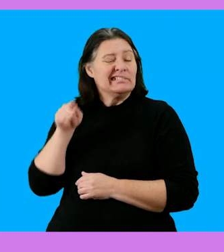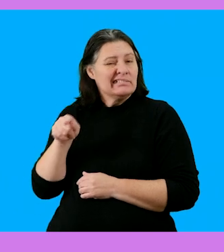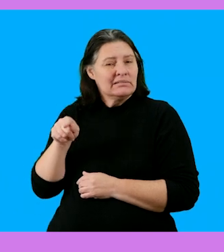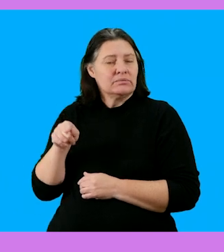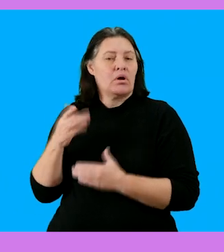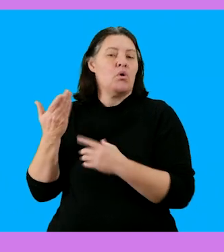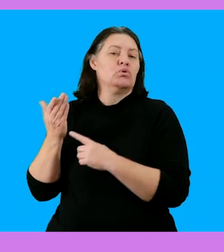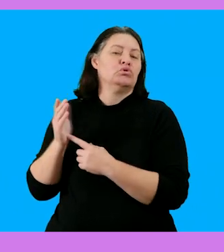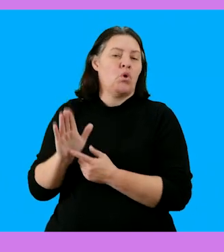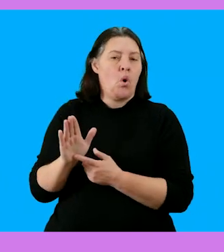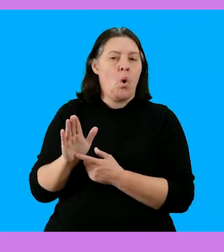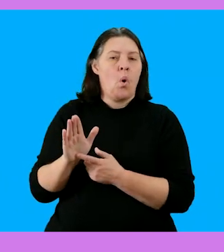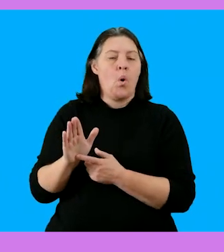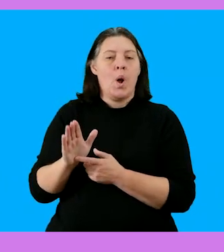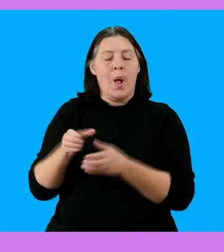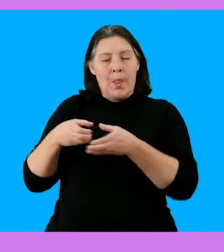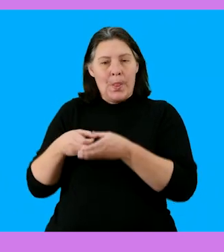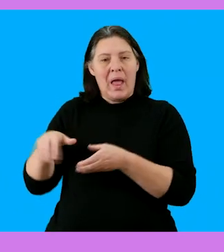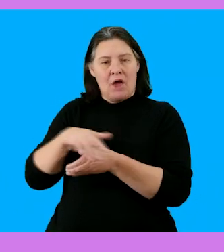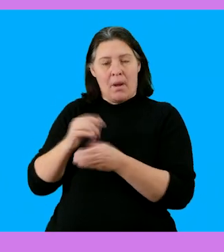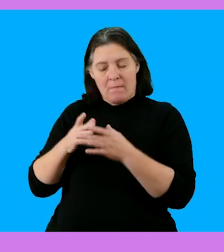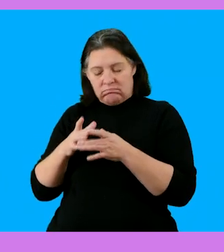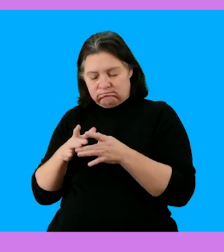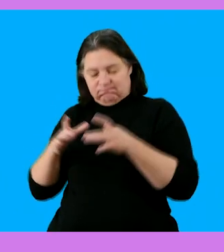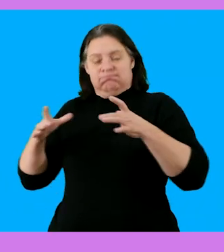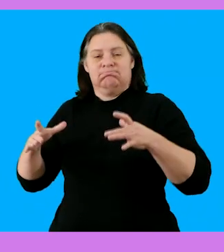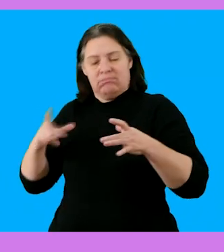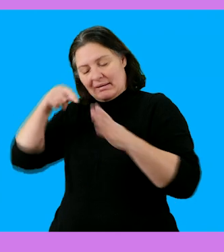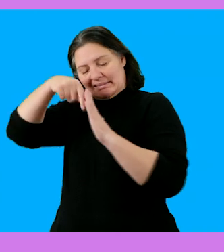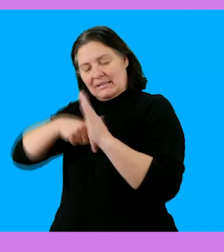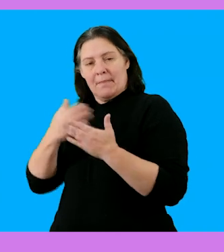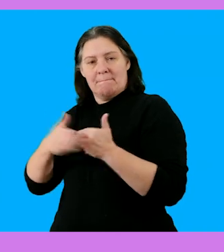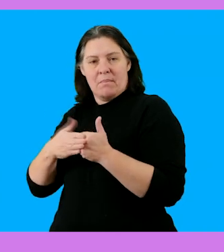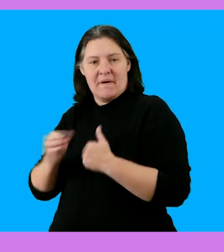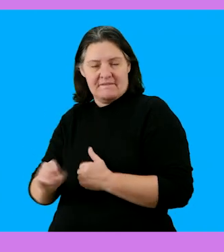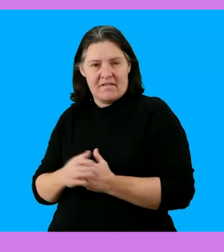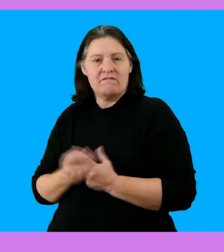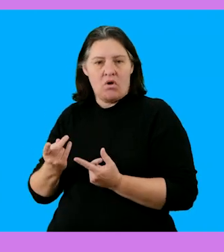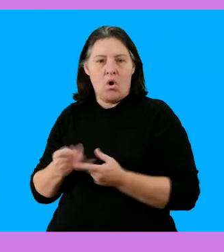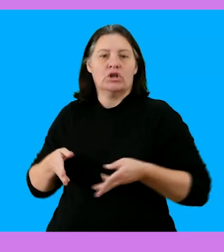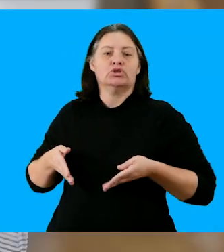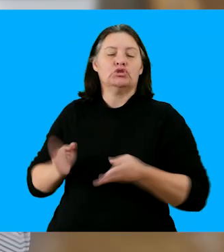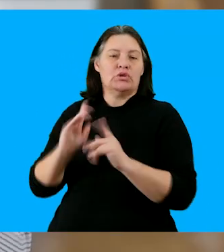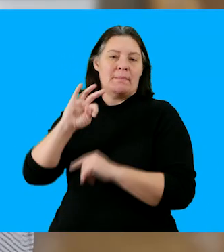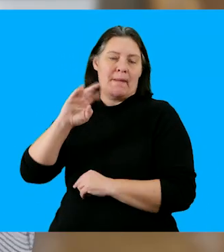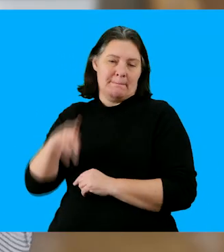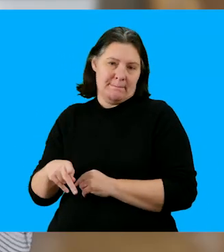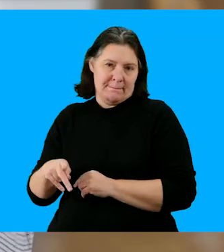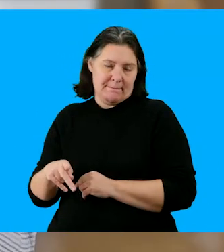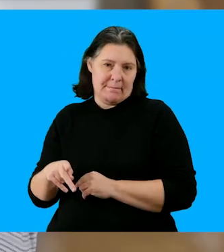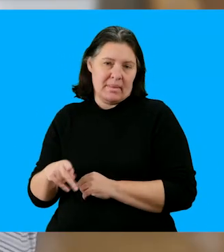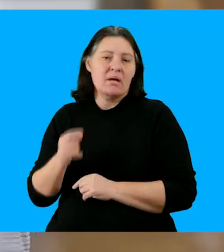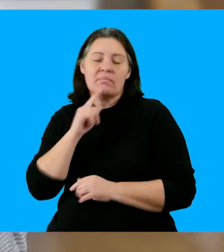Now, a large scale map shows smaller areas in more detail. Right? For example, a street